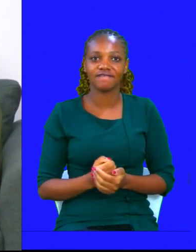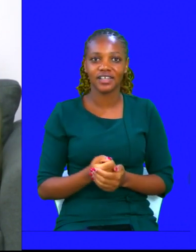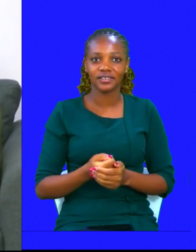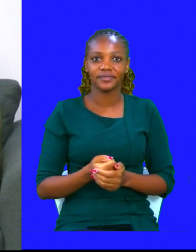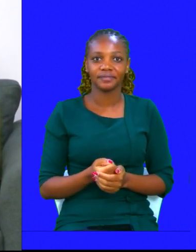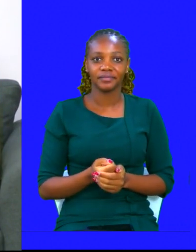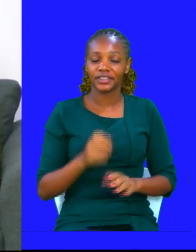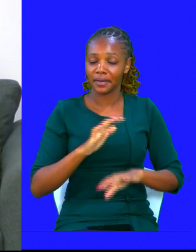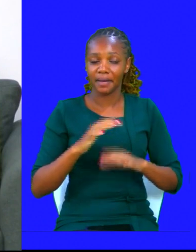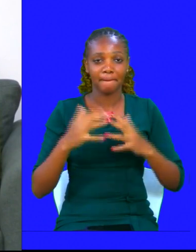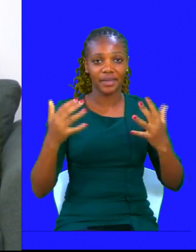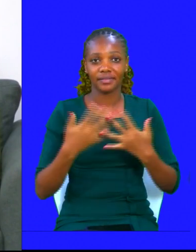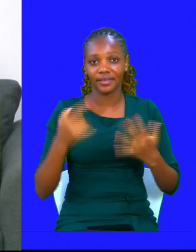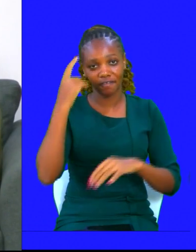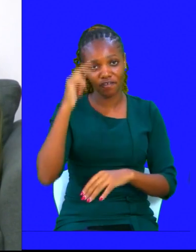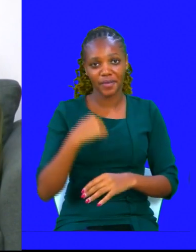me.